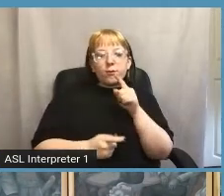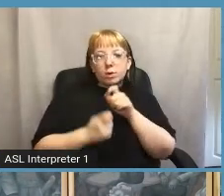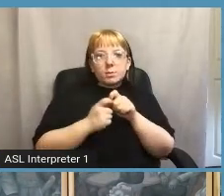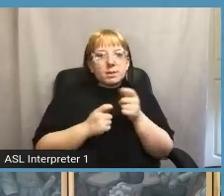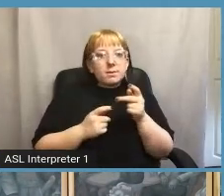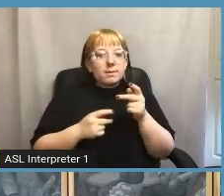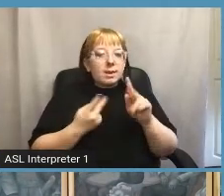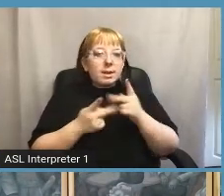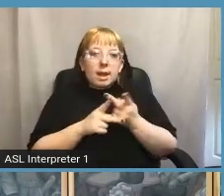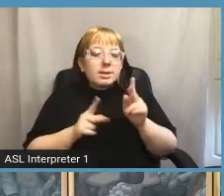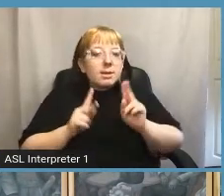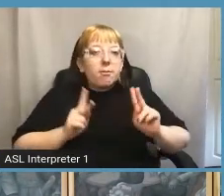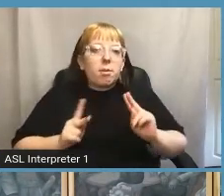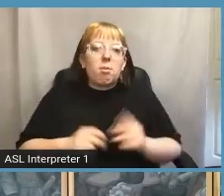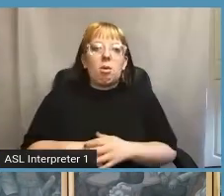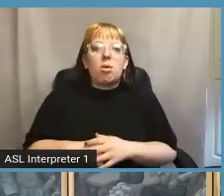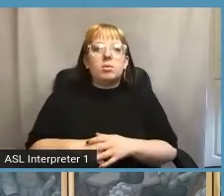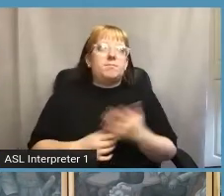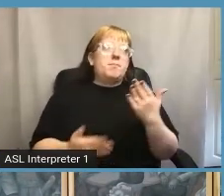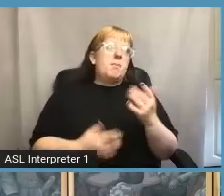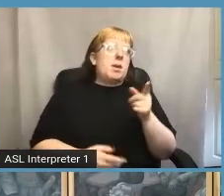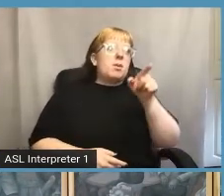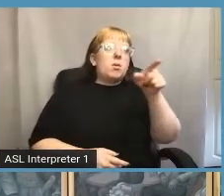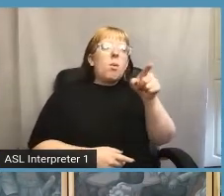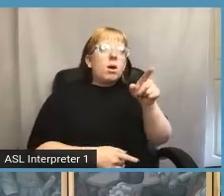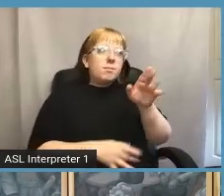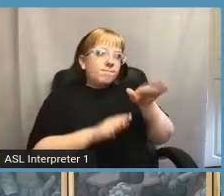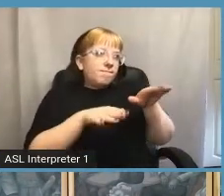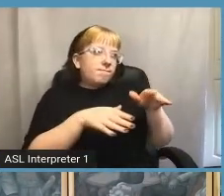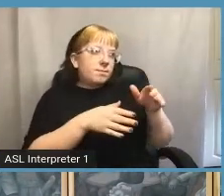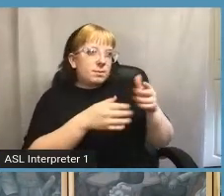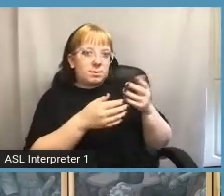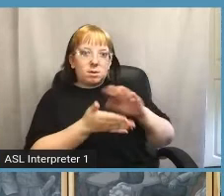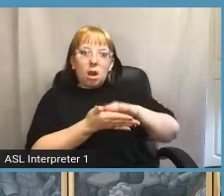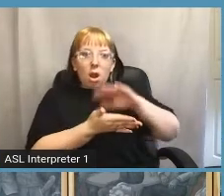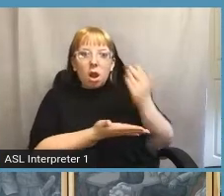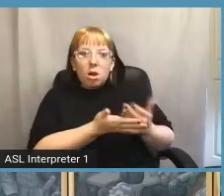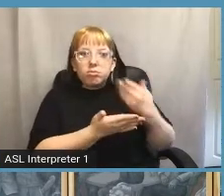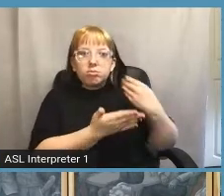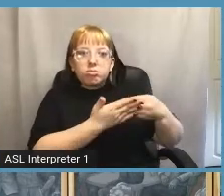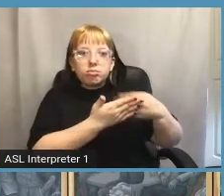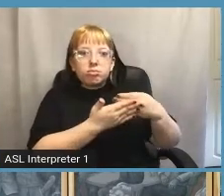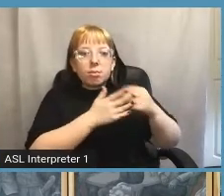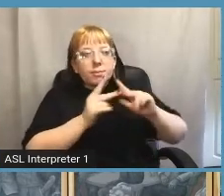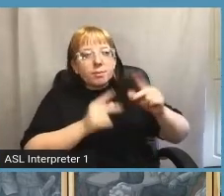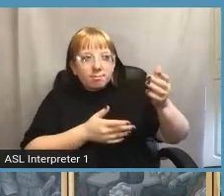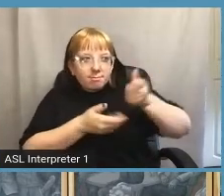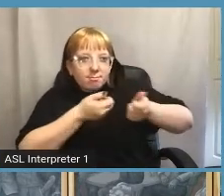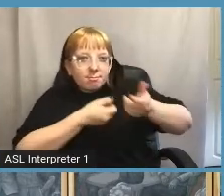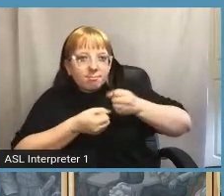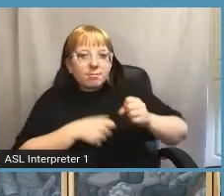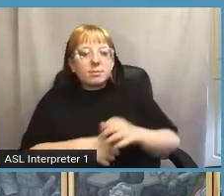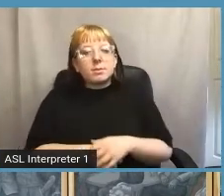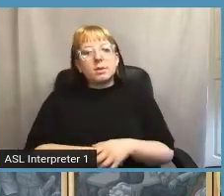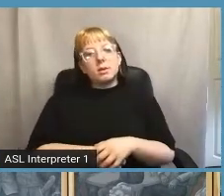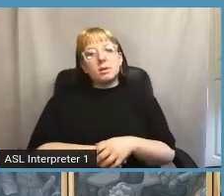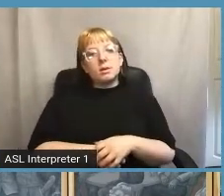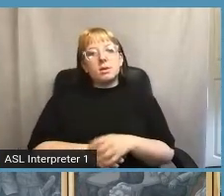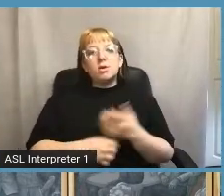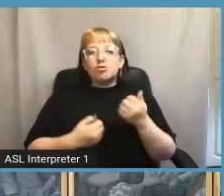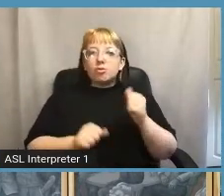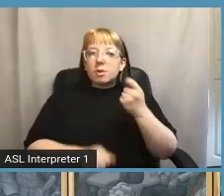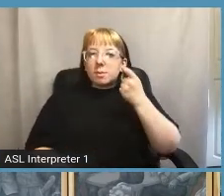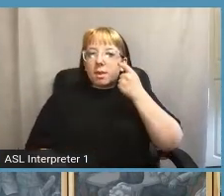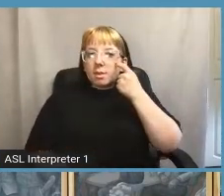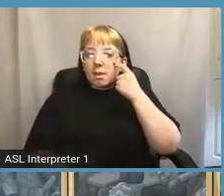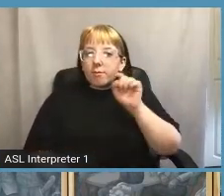area? We always talk in museums about focusing in as tightly as possible and as thoughtfully as possible on your mission,